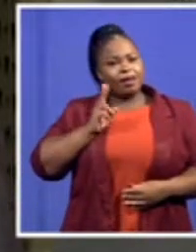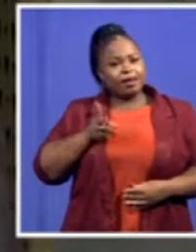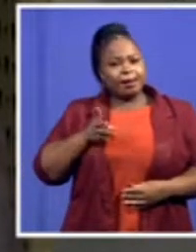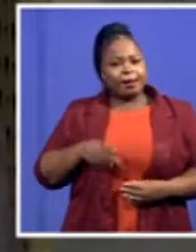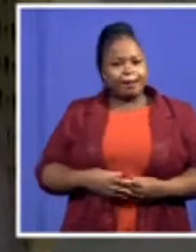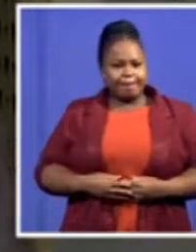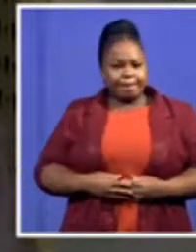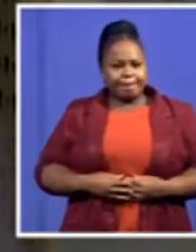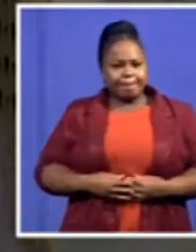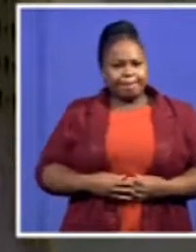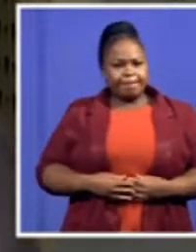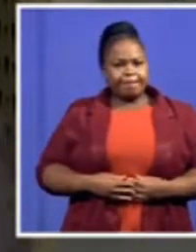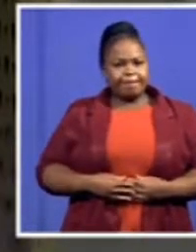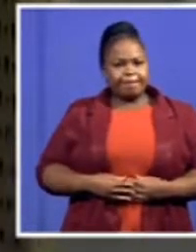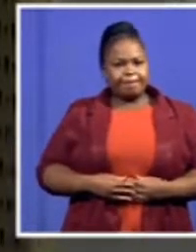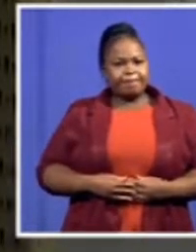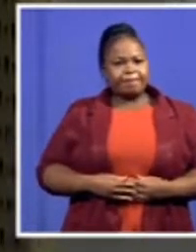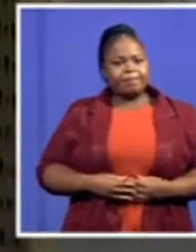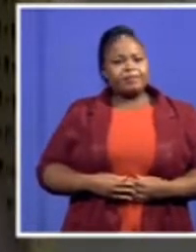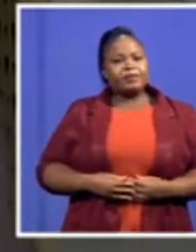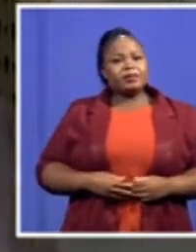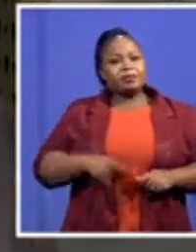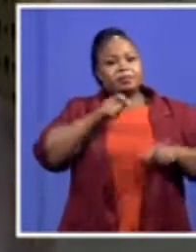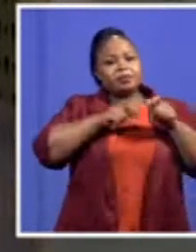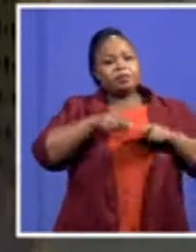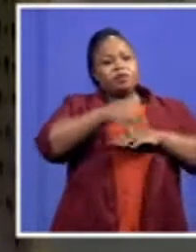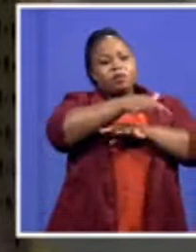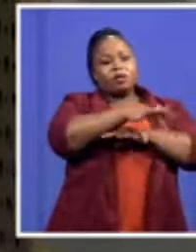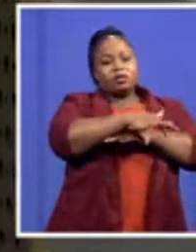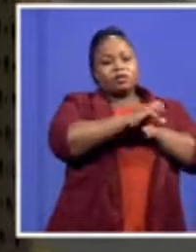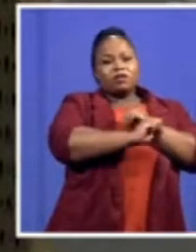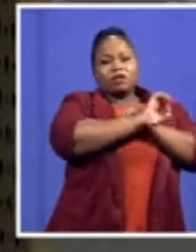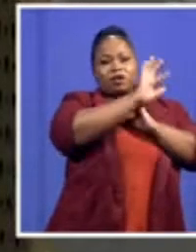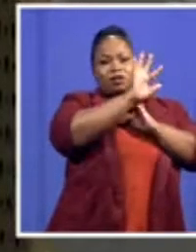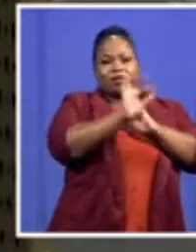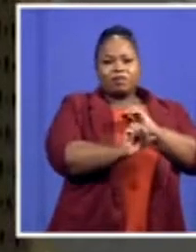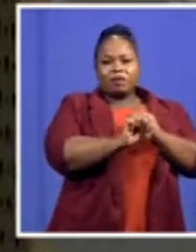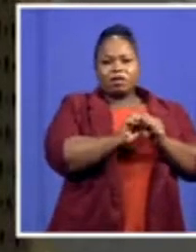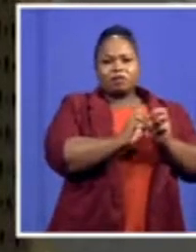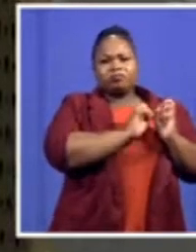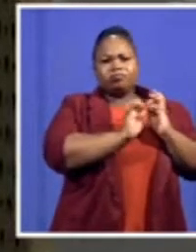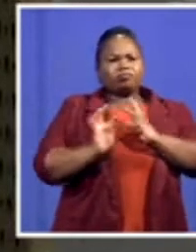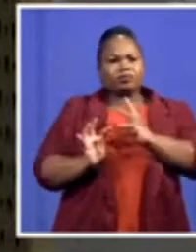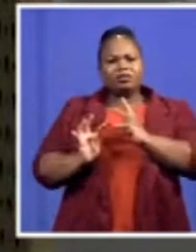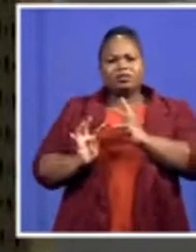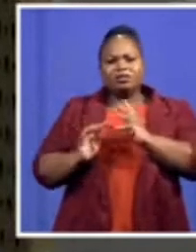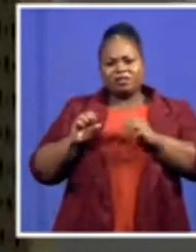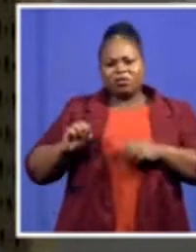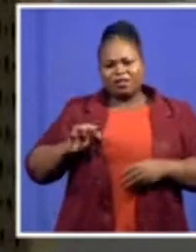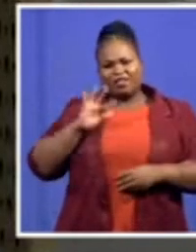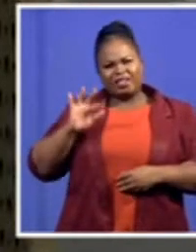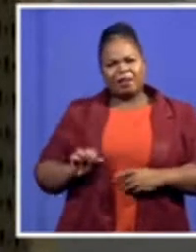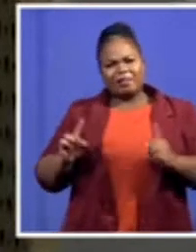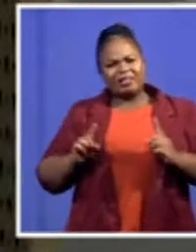immigration into South Africa by persons who boast no special or scarce skills and who are